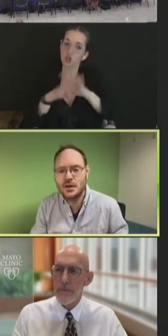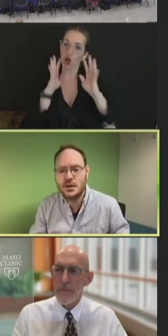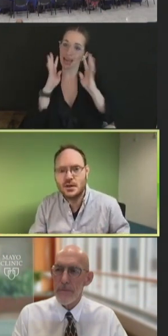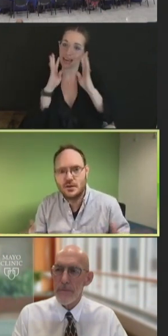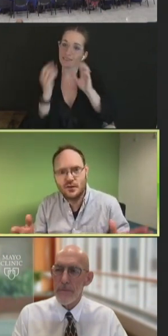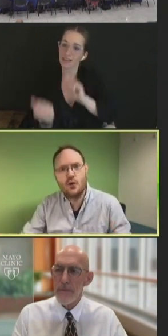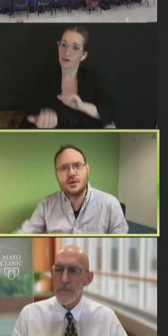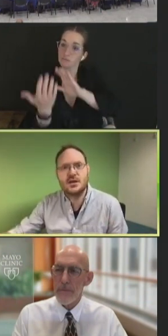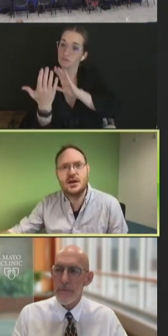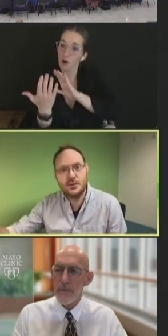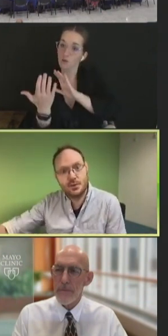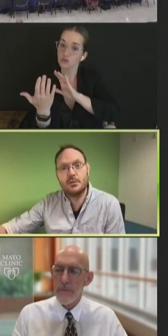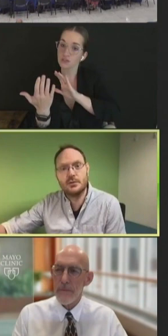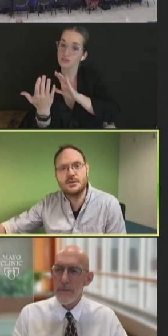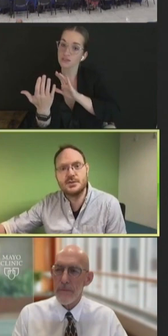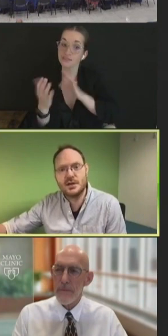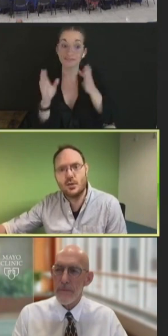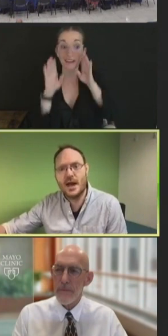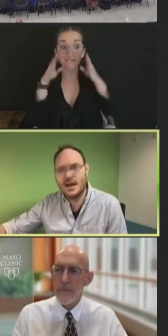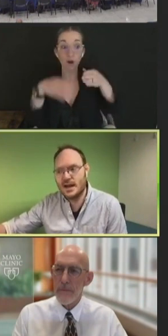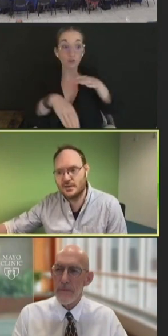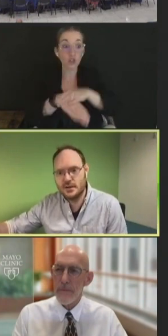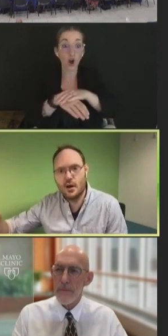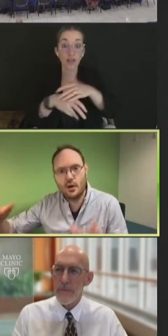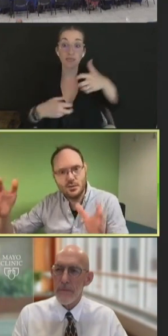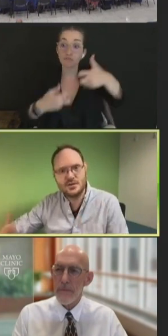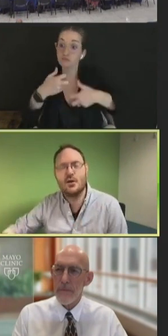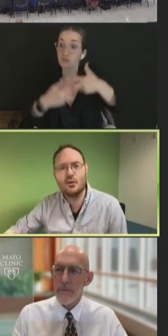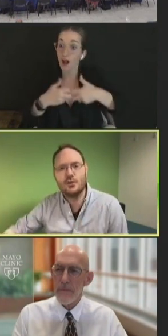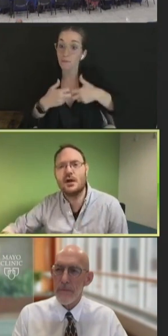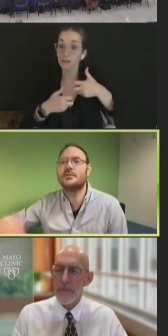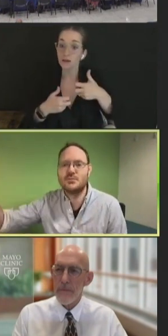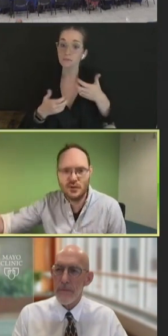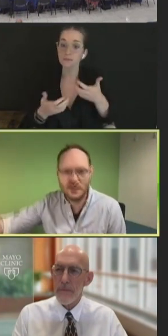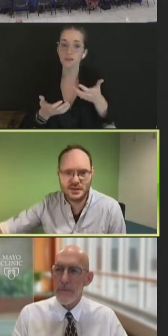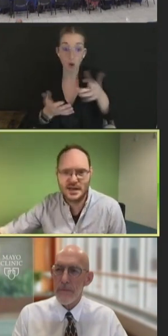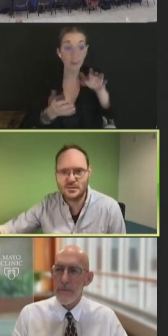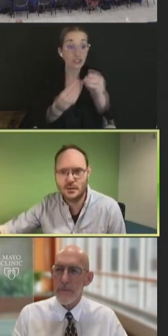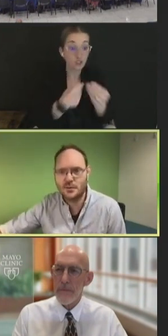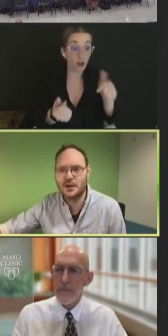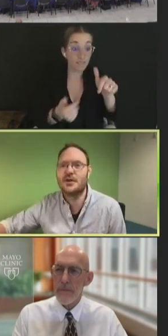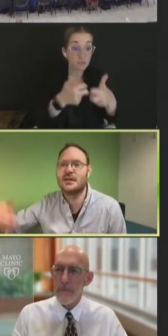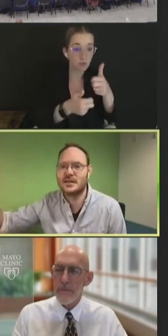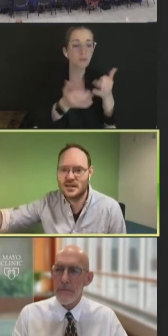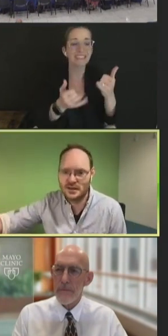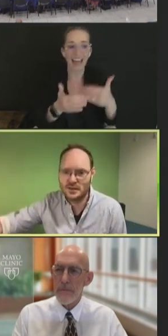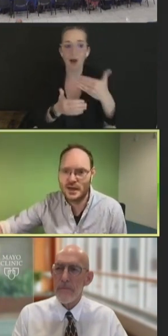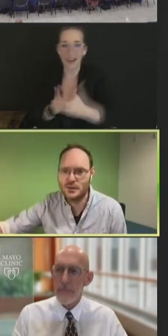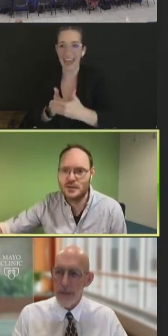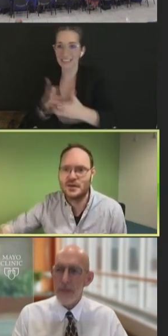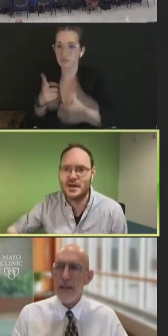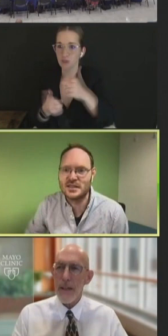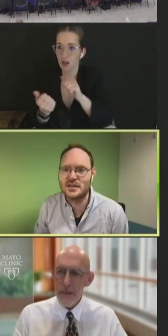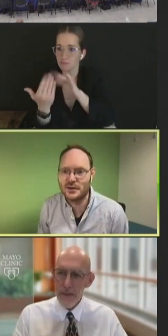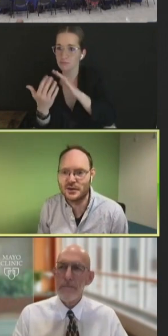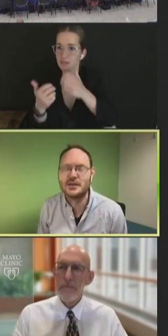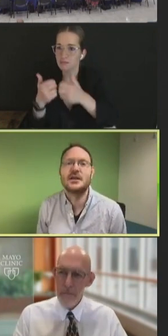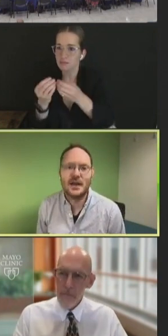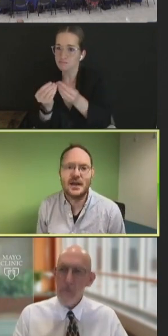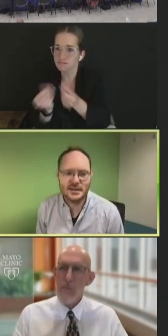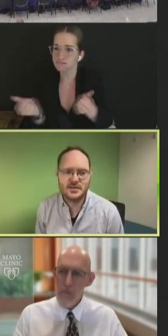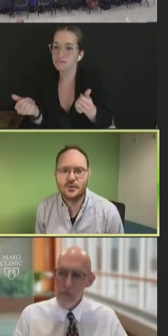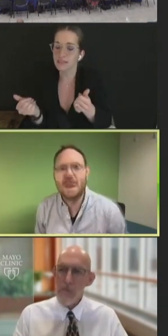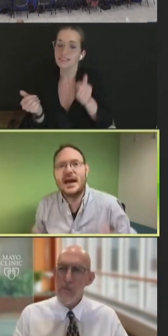to focus on the problems in a way that, okay, we solved one problem, let's move on to the next problem, right, Greg? That's kind of the way we try and think about